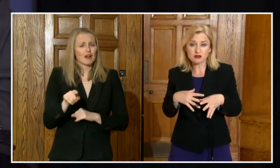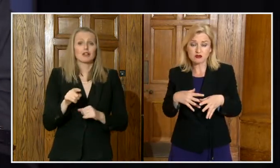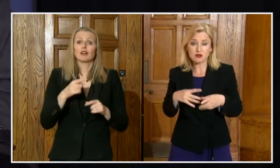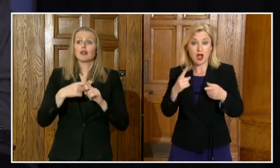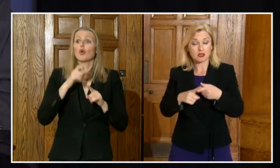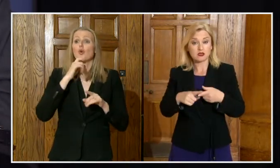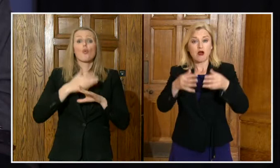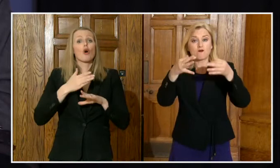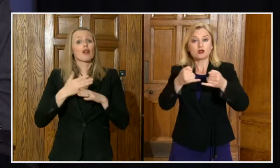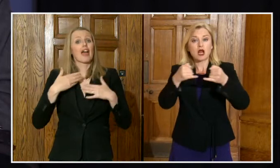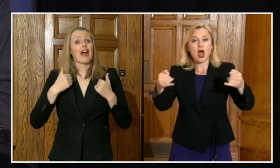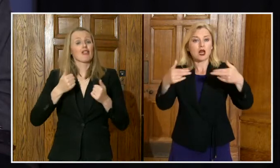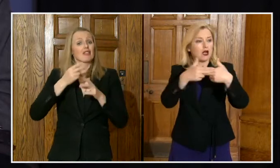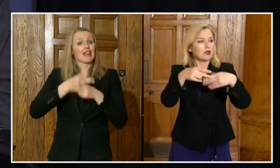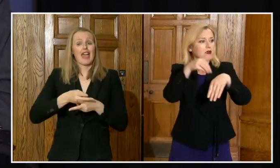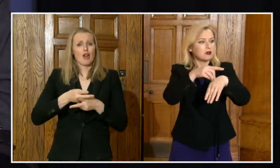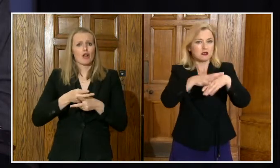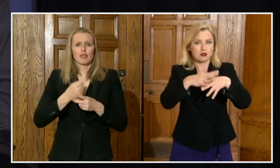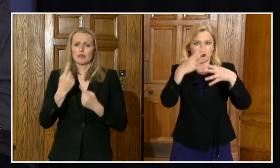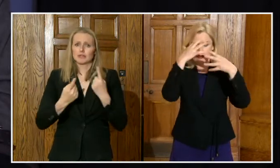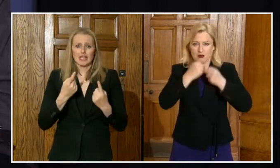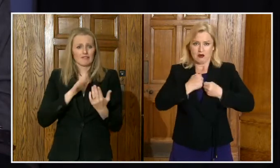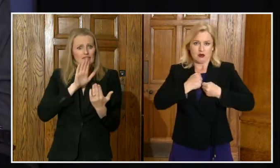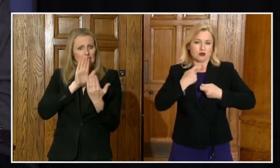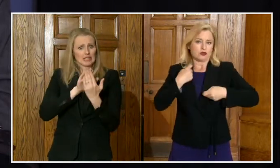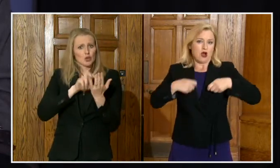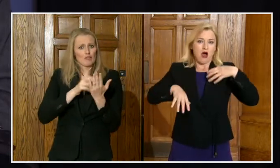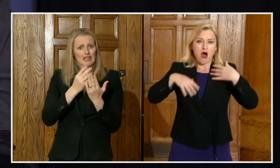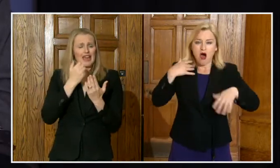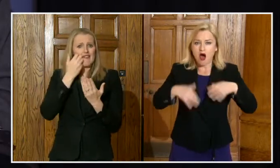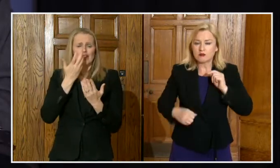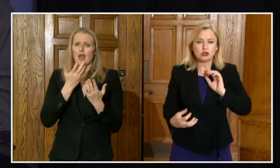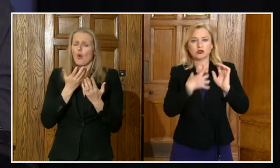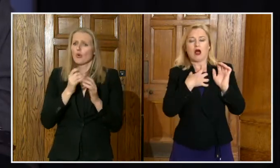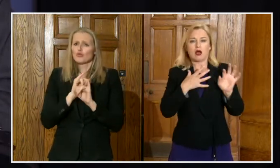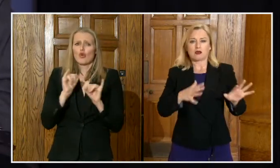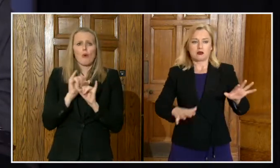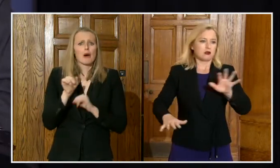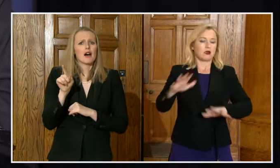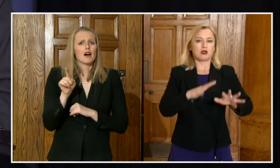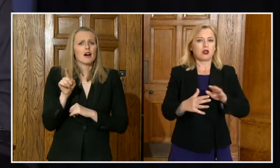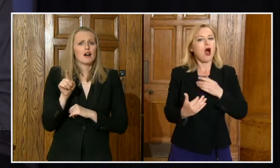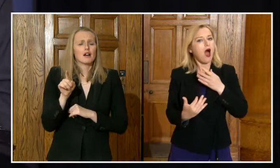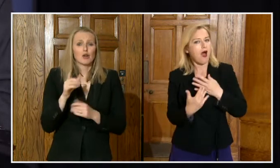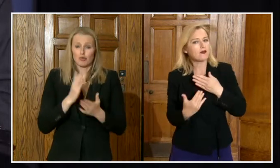frontline health and social care workers, health and care workers in the front line, the